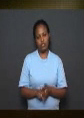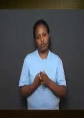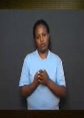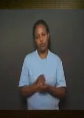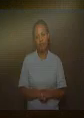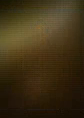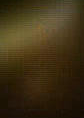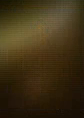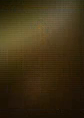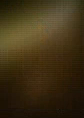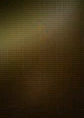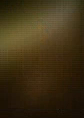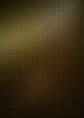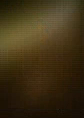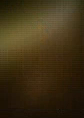Begin.